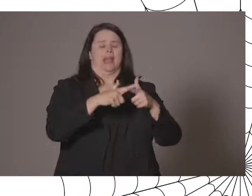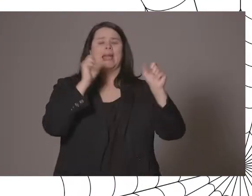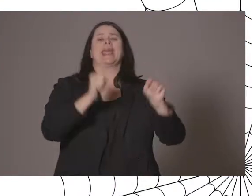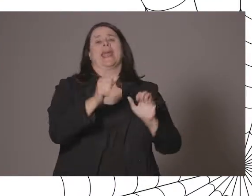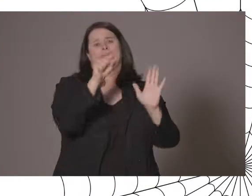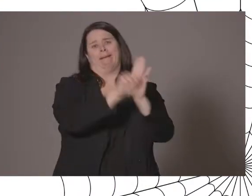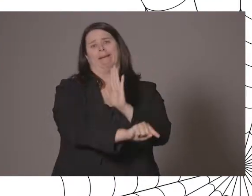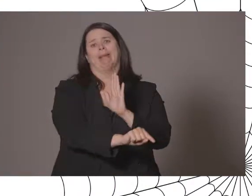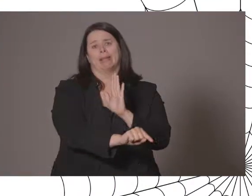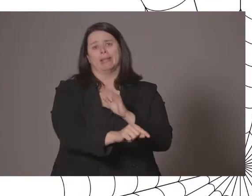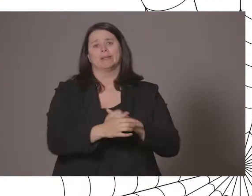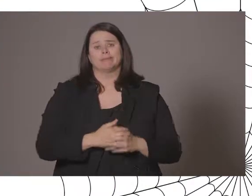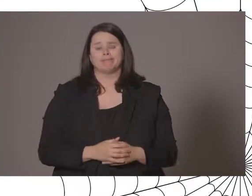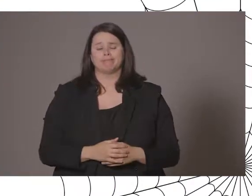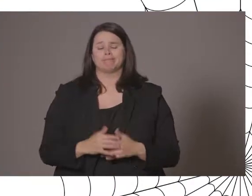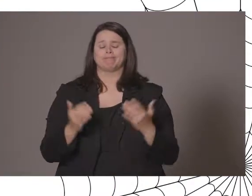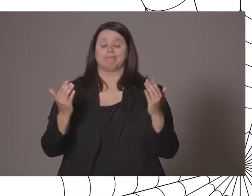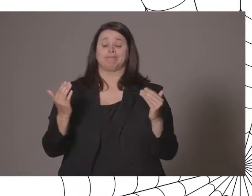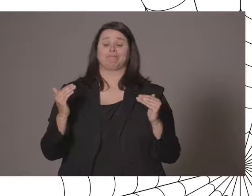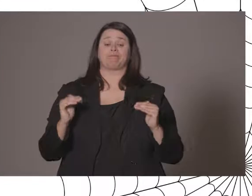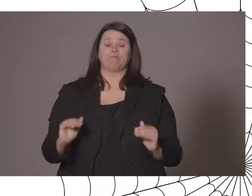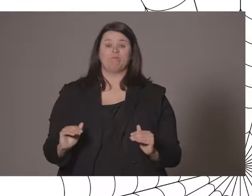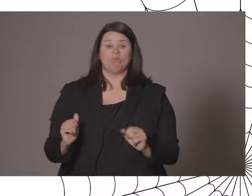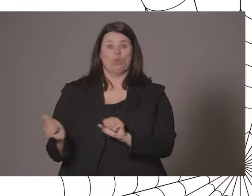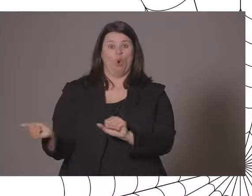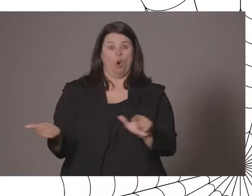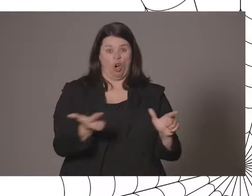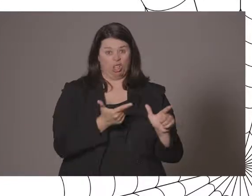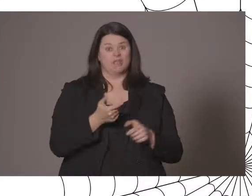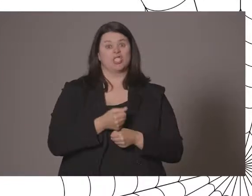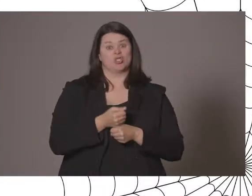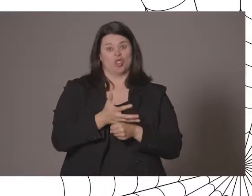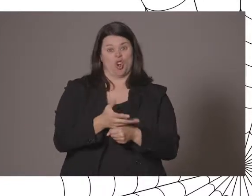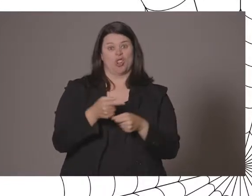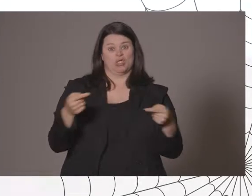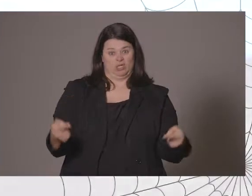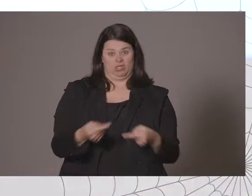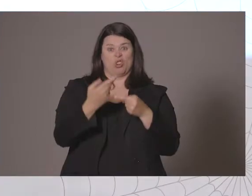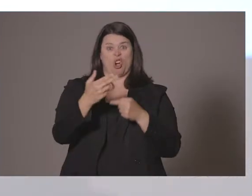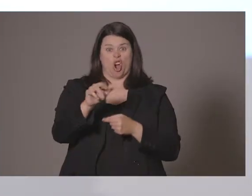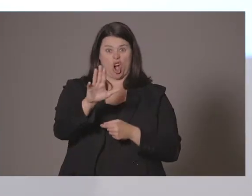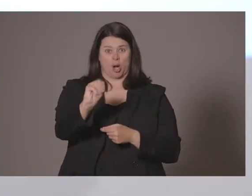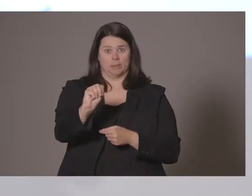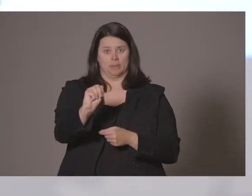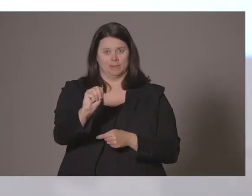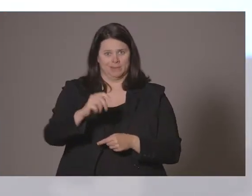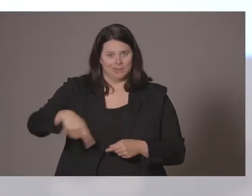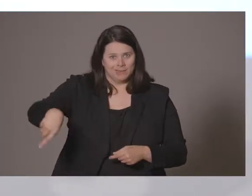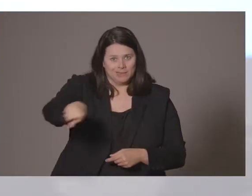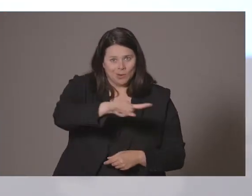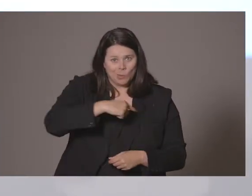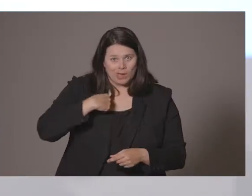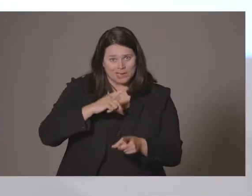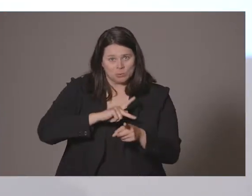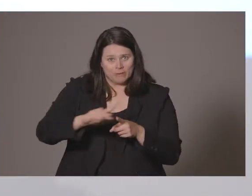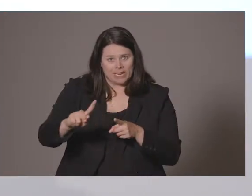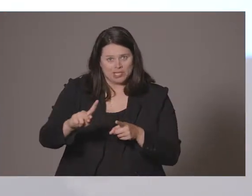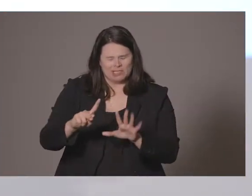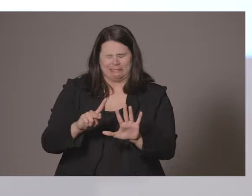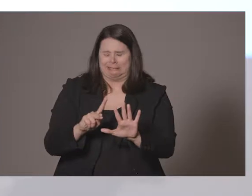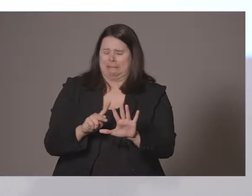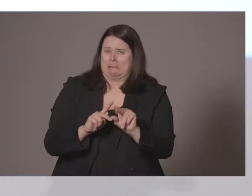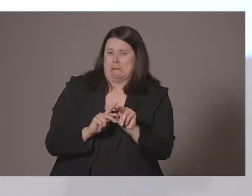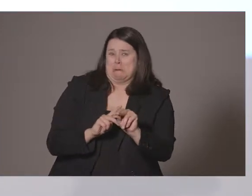is a really hard one for us to swallow, especially in helping professions. Most helping professions have